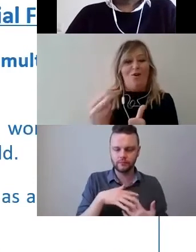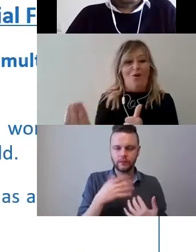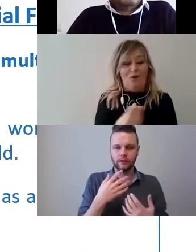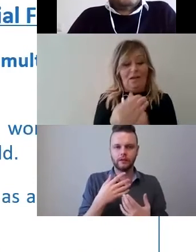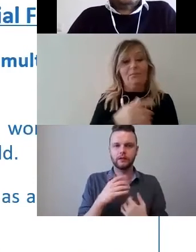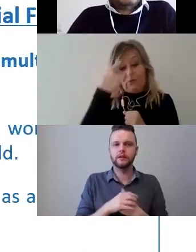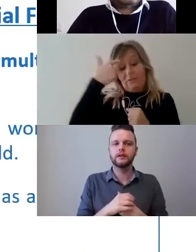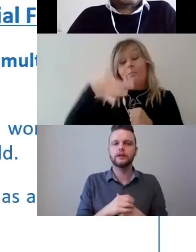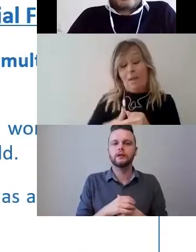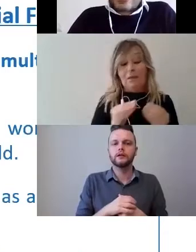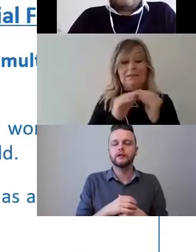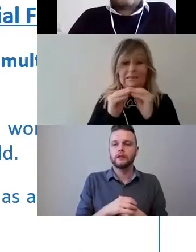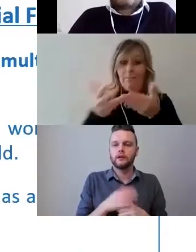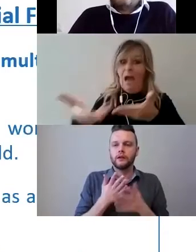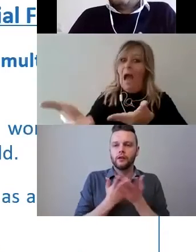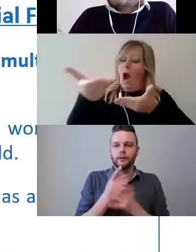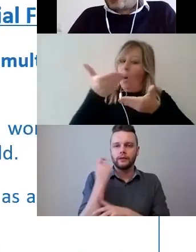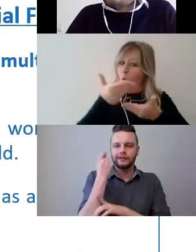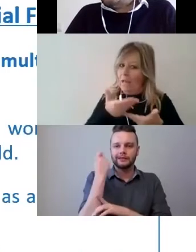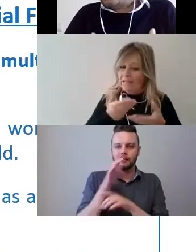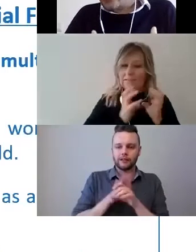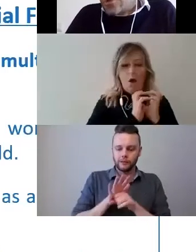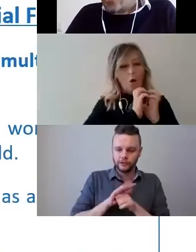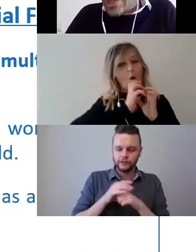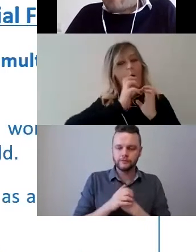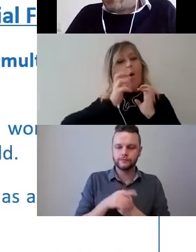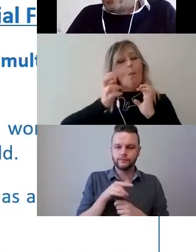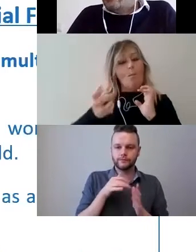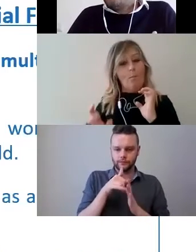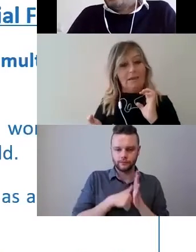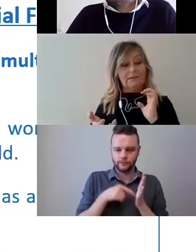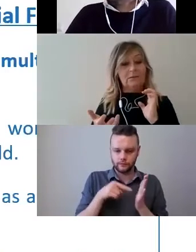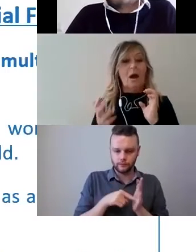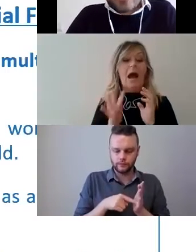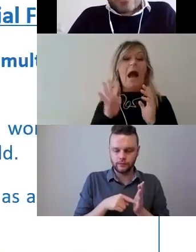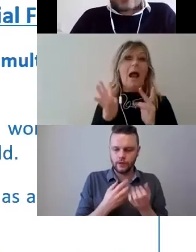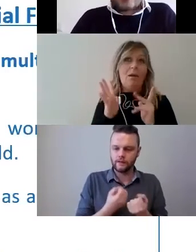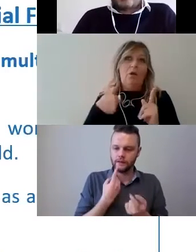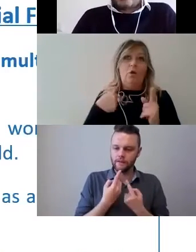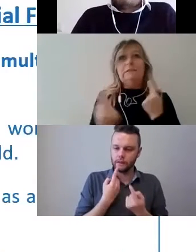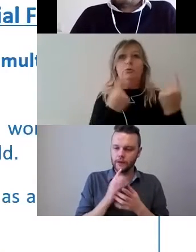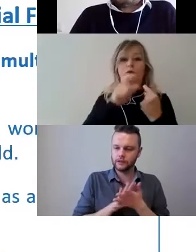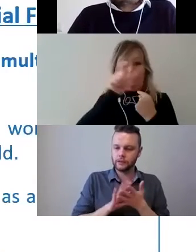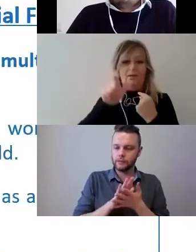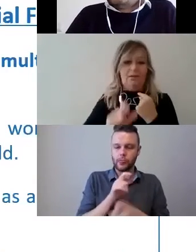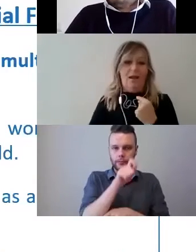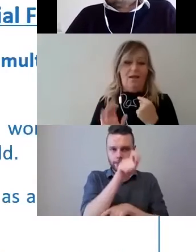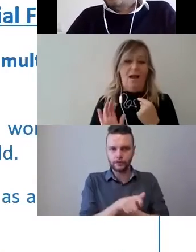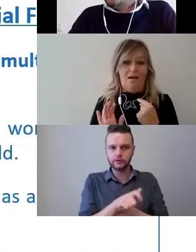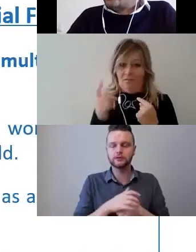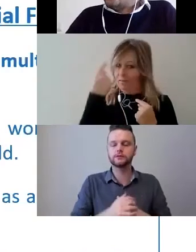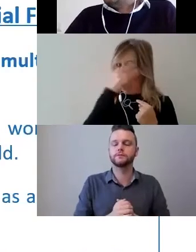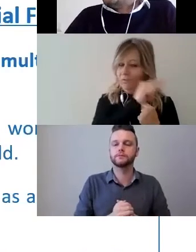Italian scenario. So this document has to have information on the person, but that can be